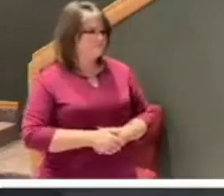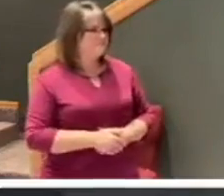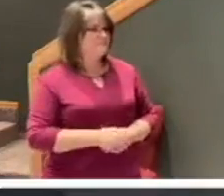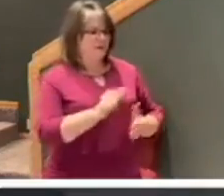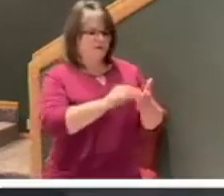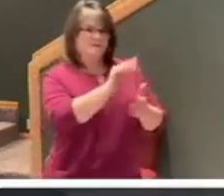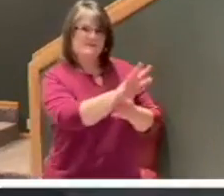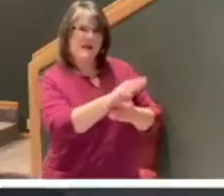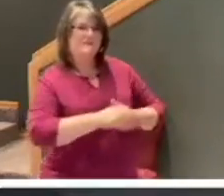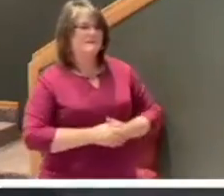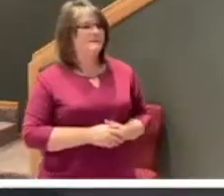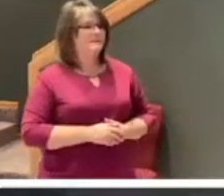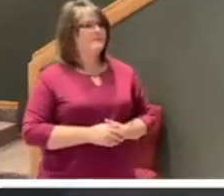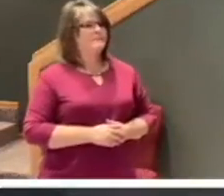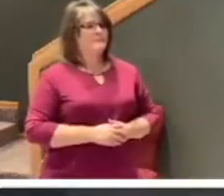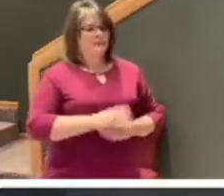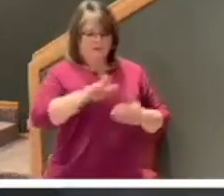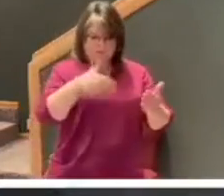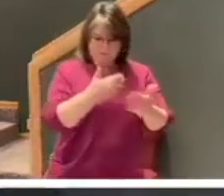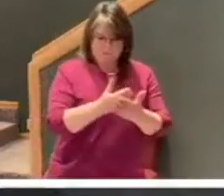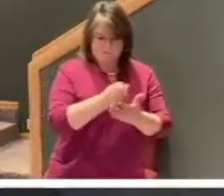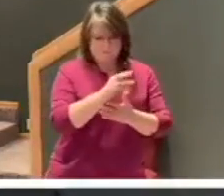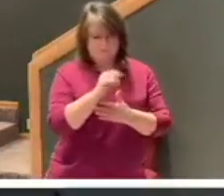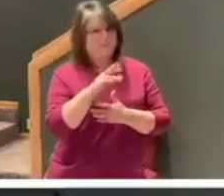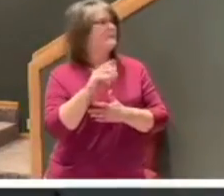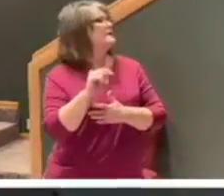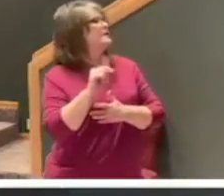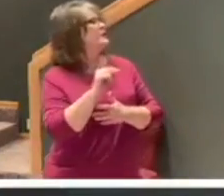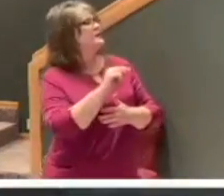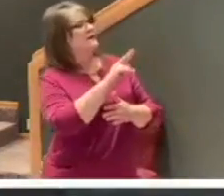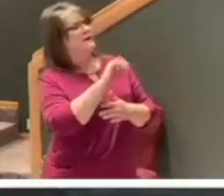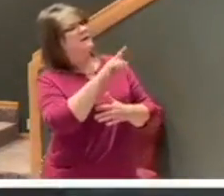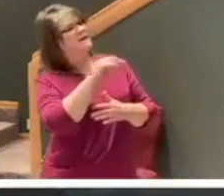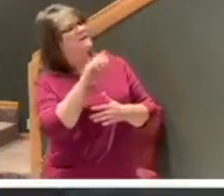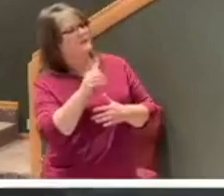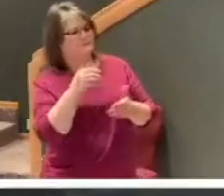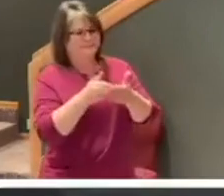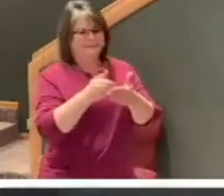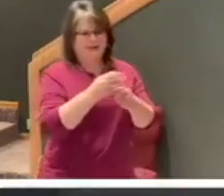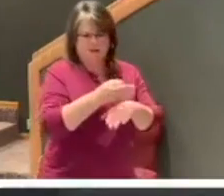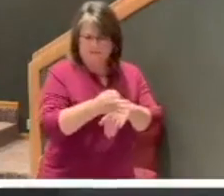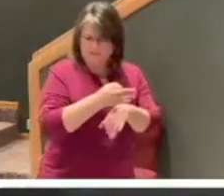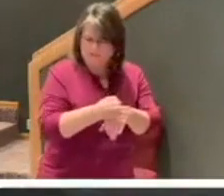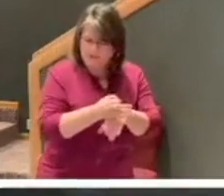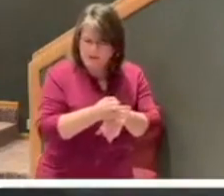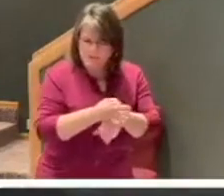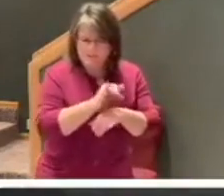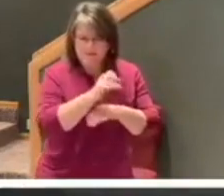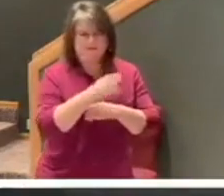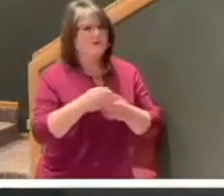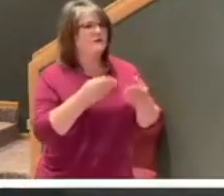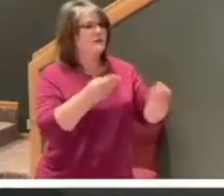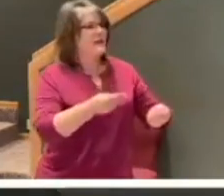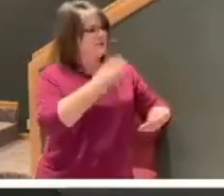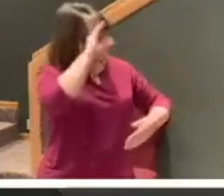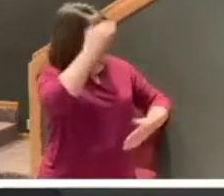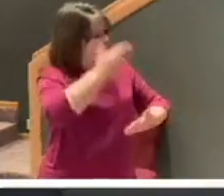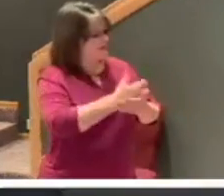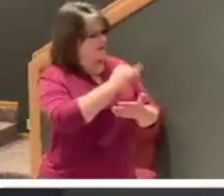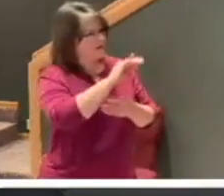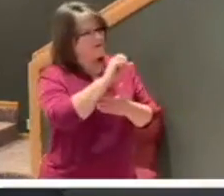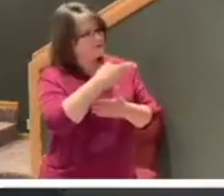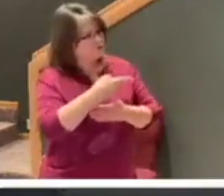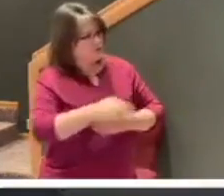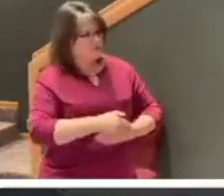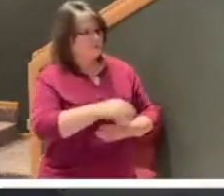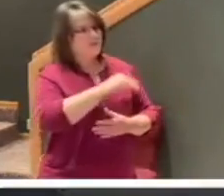Verse 5. Eventually, he came to the Samaritan village of Sychar, near the field that Jacob gave to his son Joseph. Jacob's